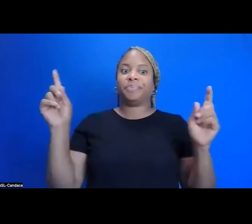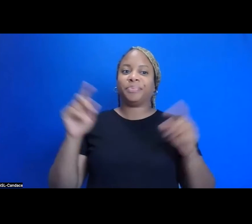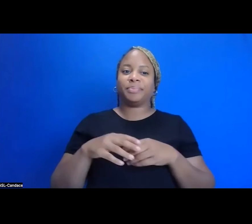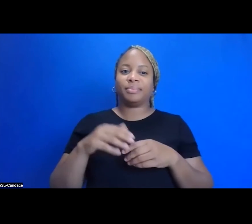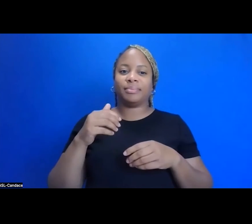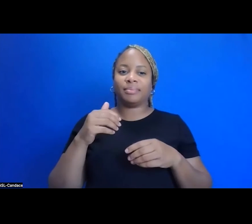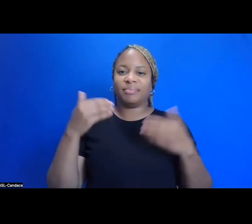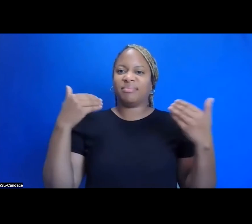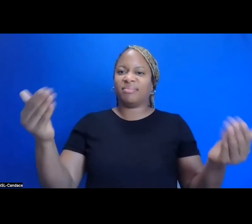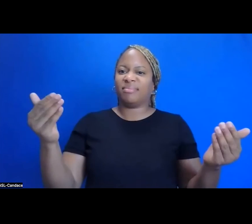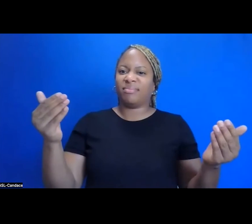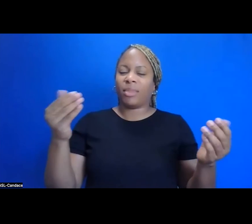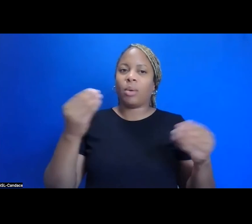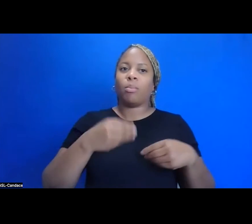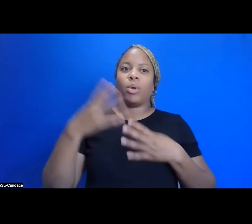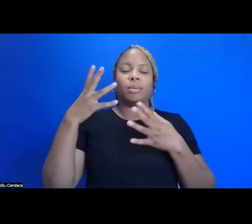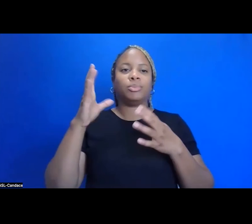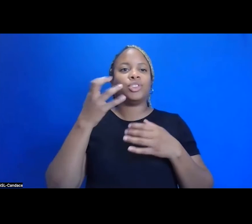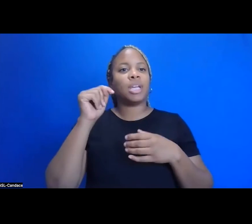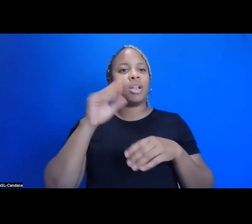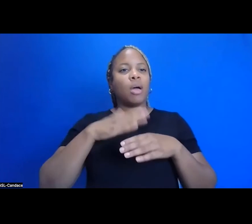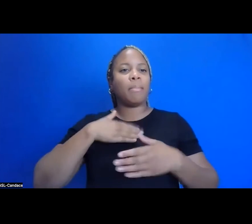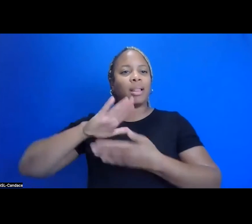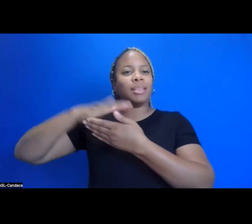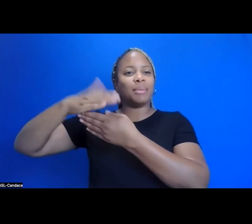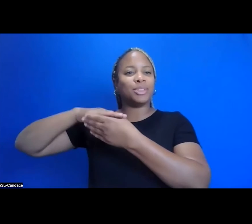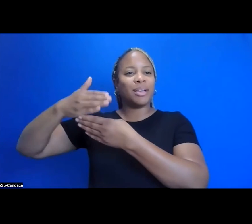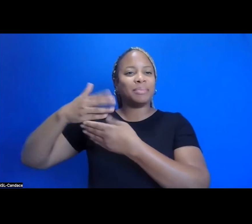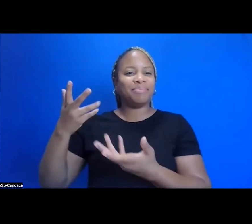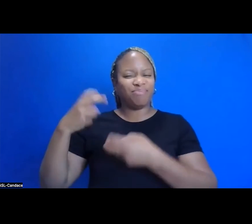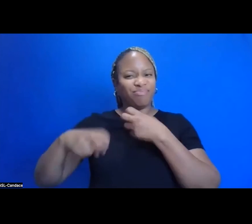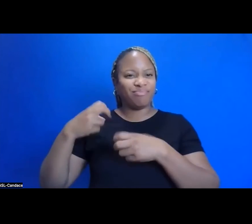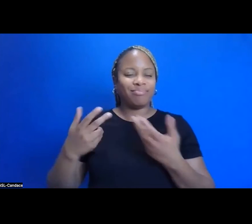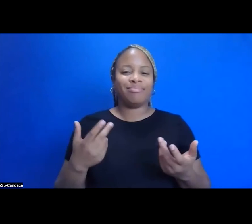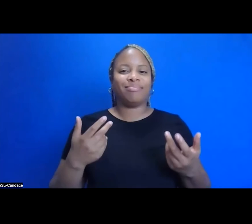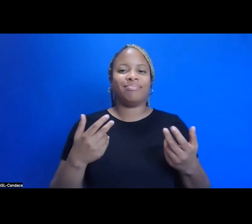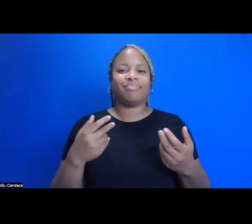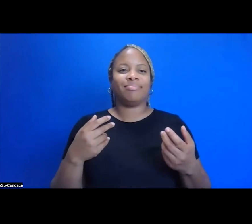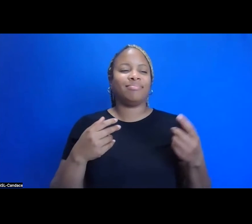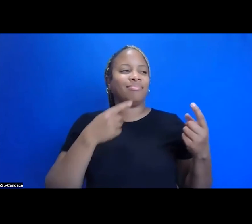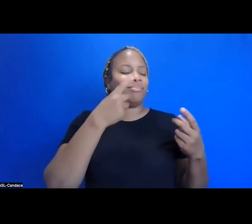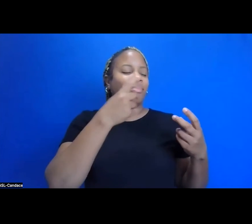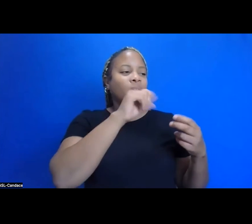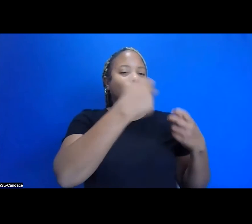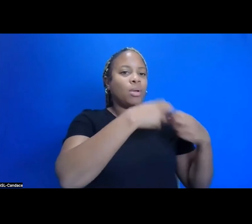just going to pull up the chat on my laptop because the tablet was giving us some trouble.